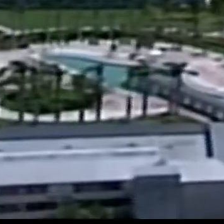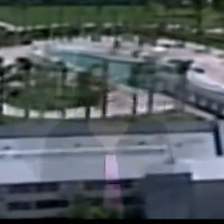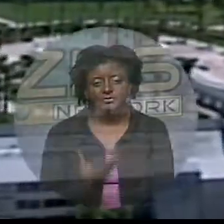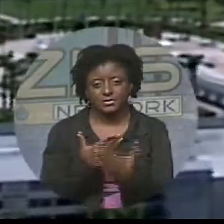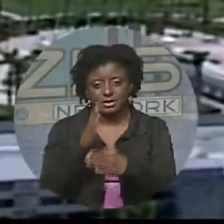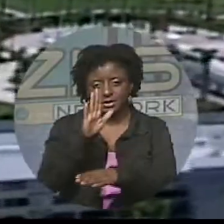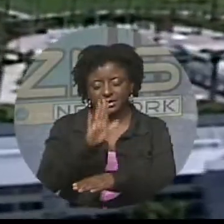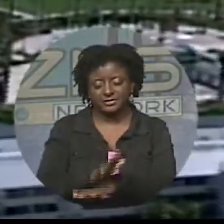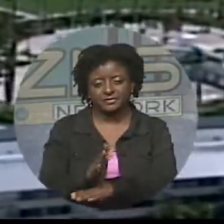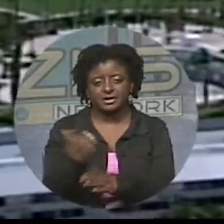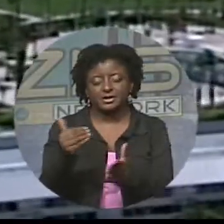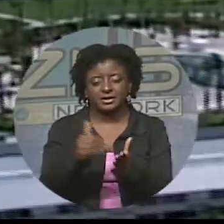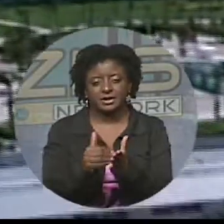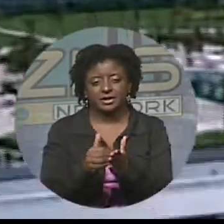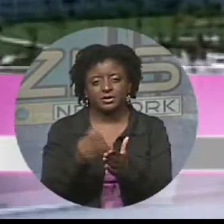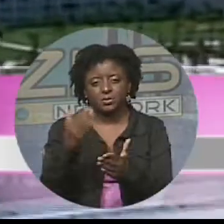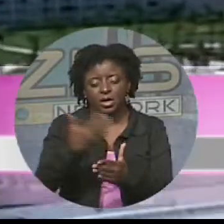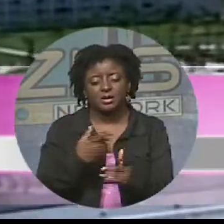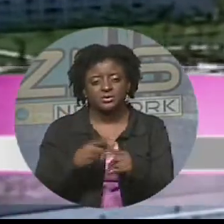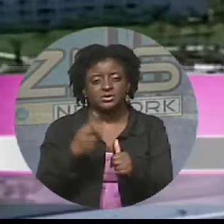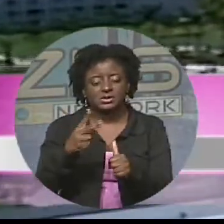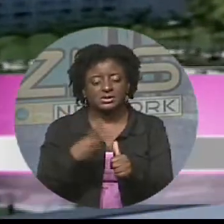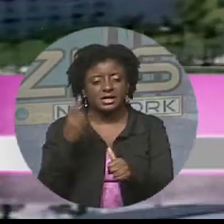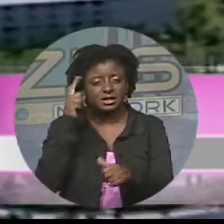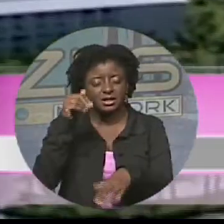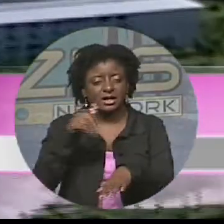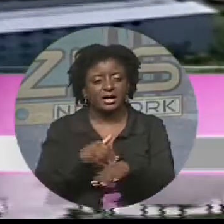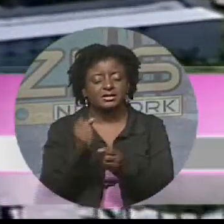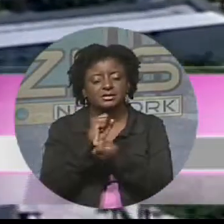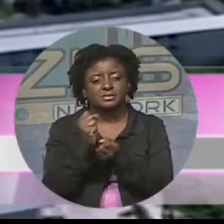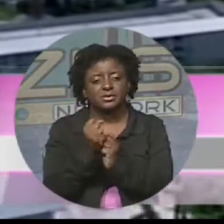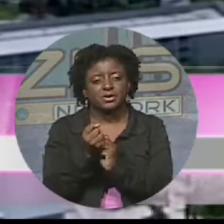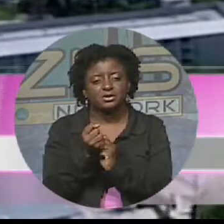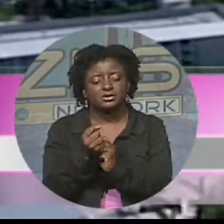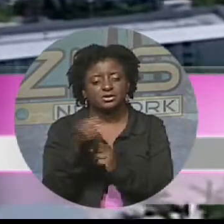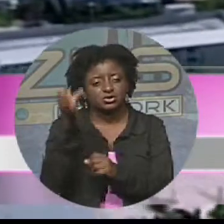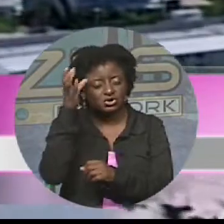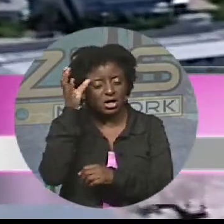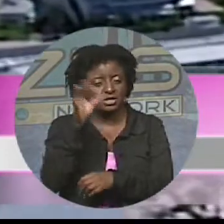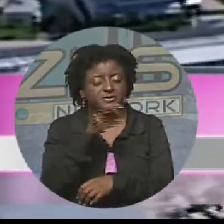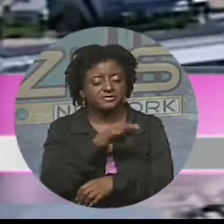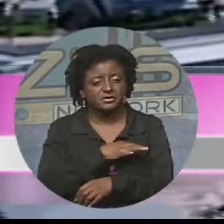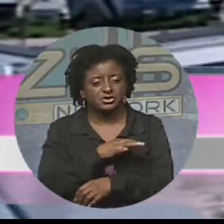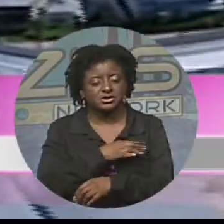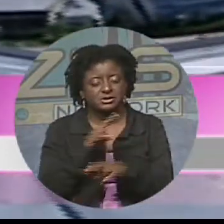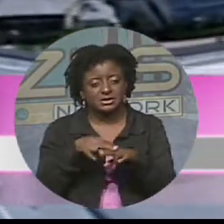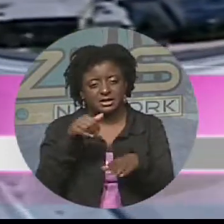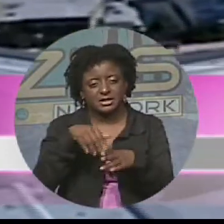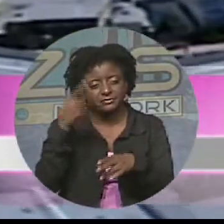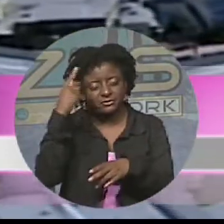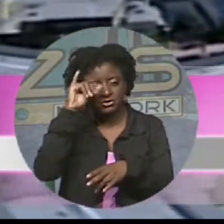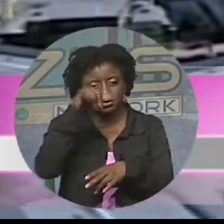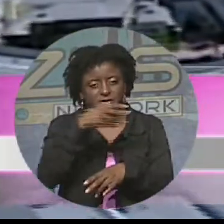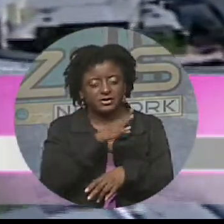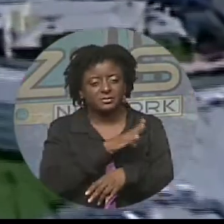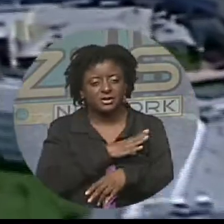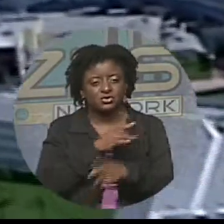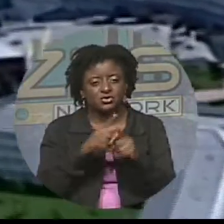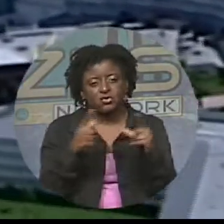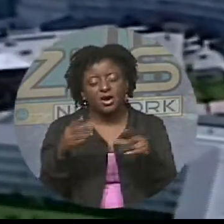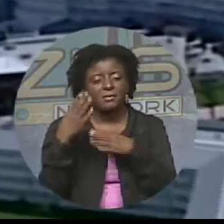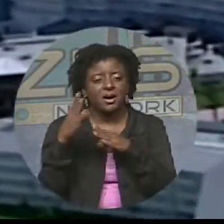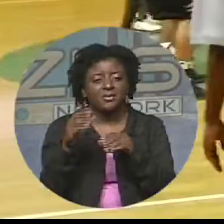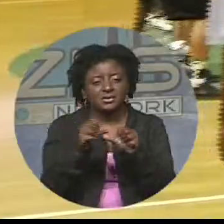Good evening all once again and welcome to your second look at sports. I'm Charles Fisher, still in for the vacationing Jonathan Benson. Grand Bahama will be the site